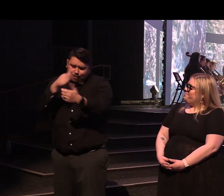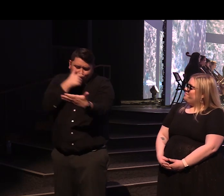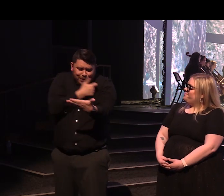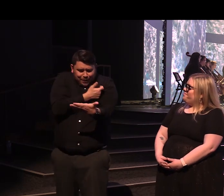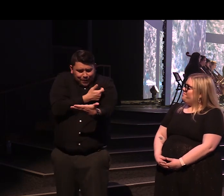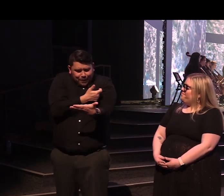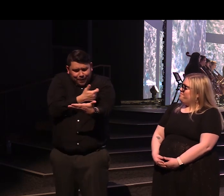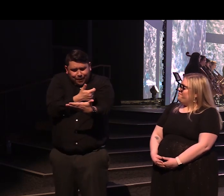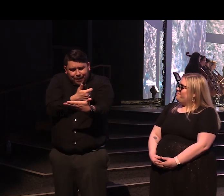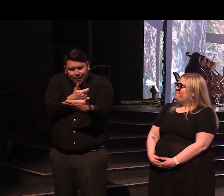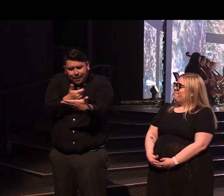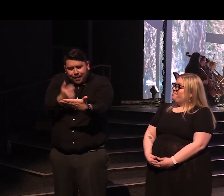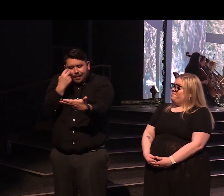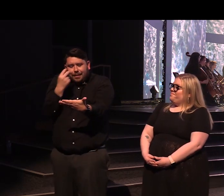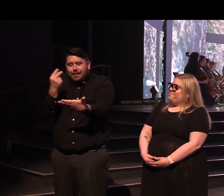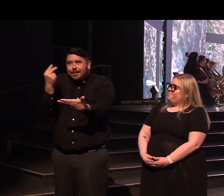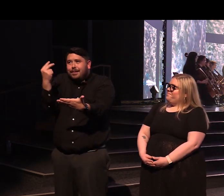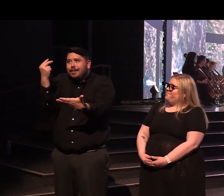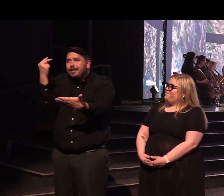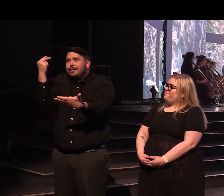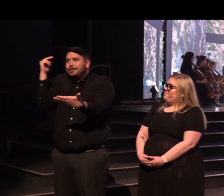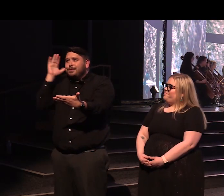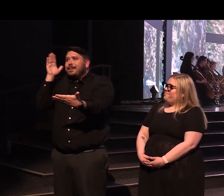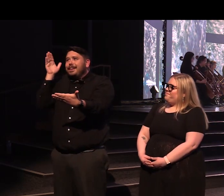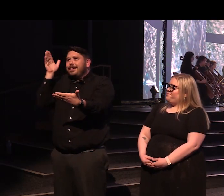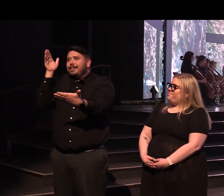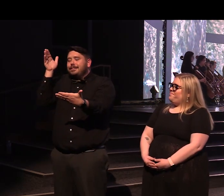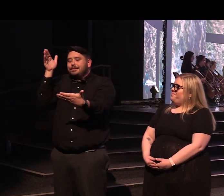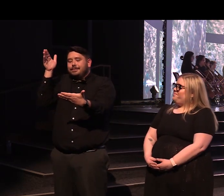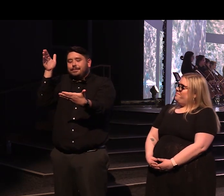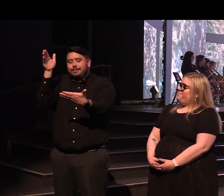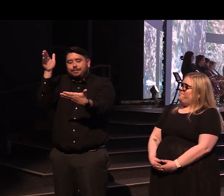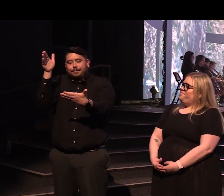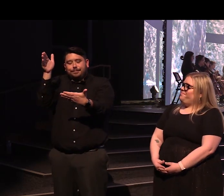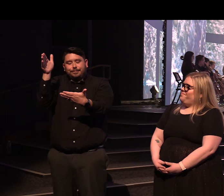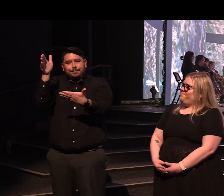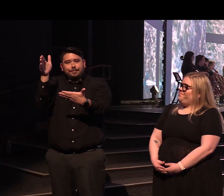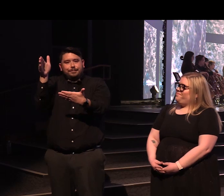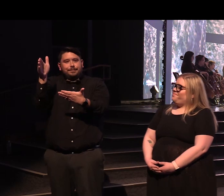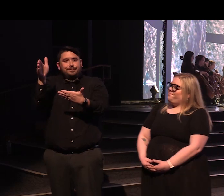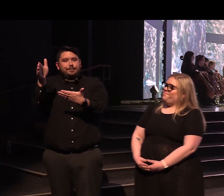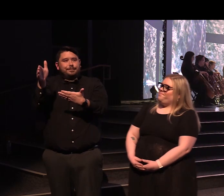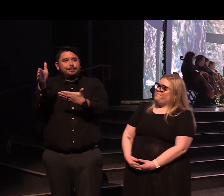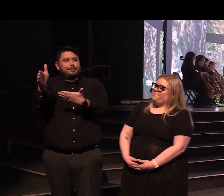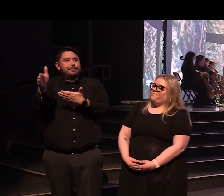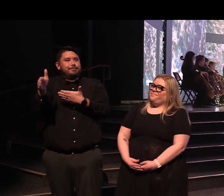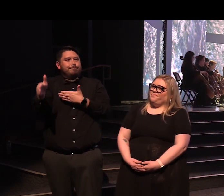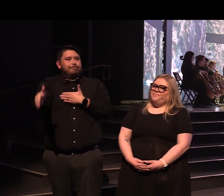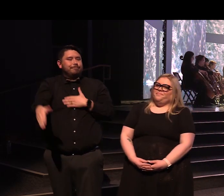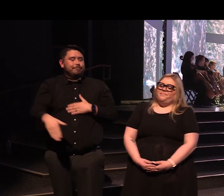we never forget that day. No, no, no.